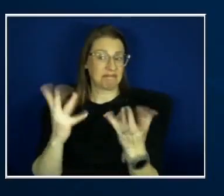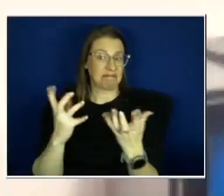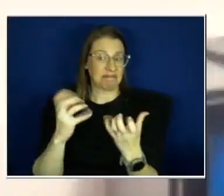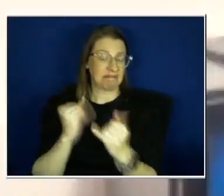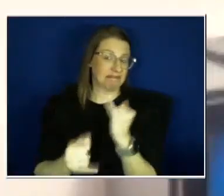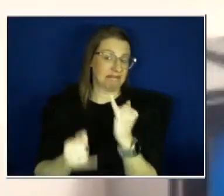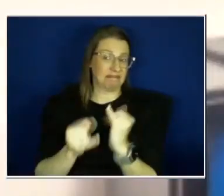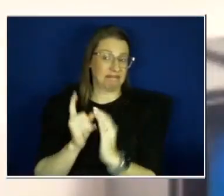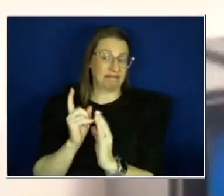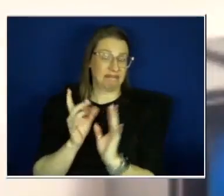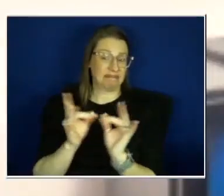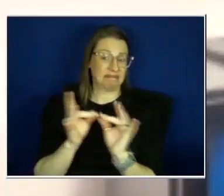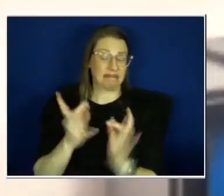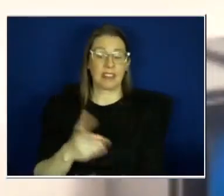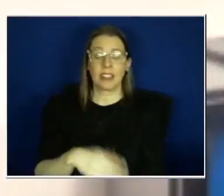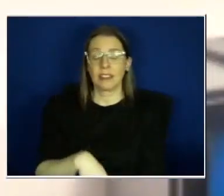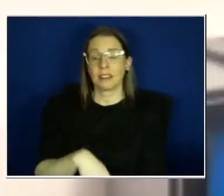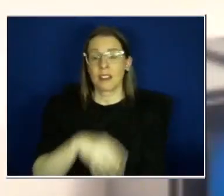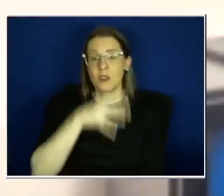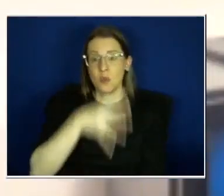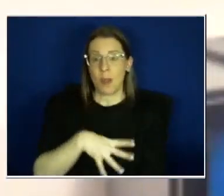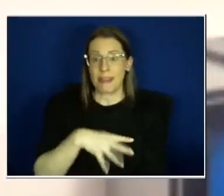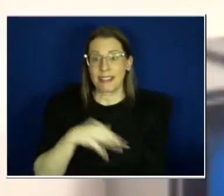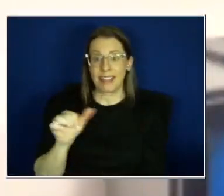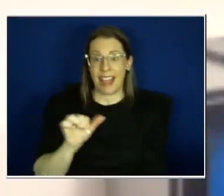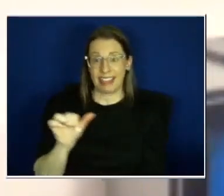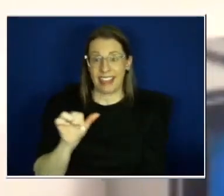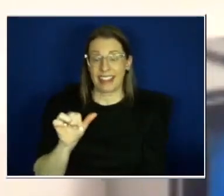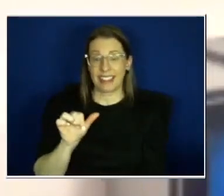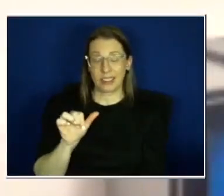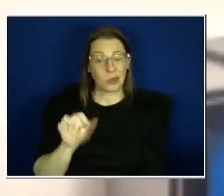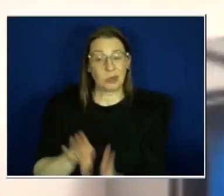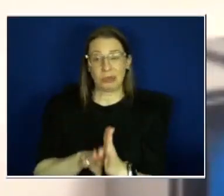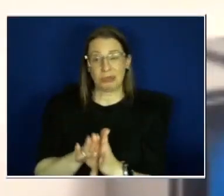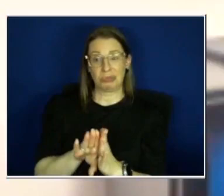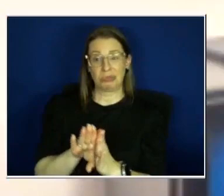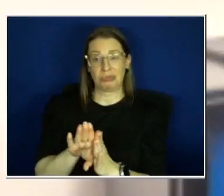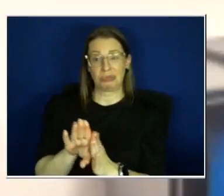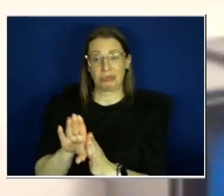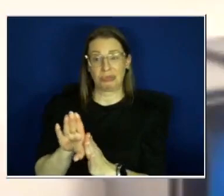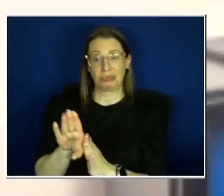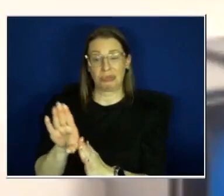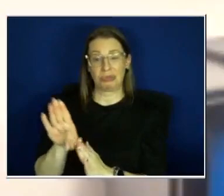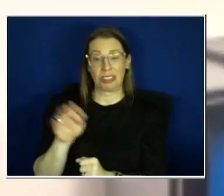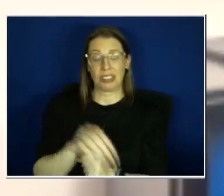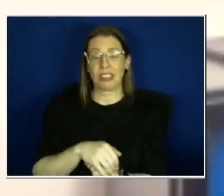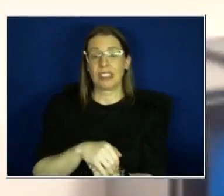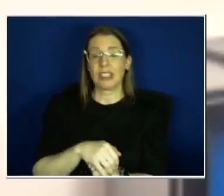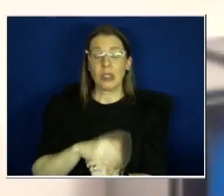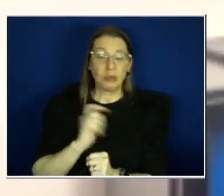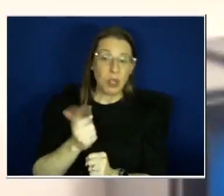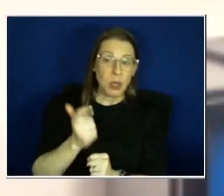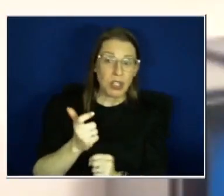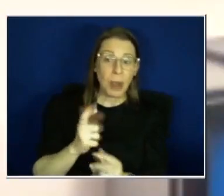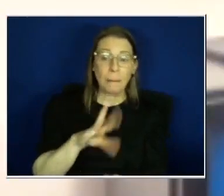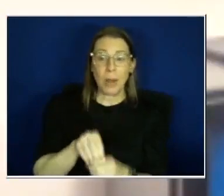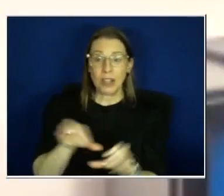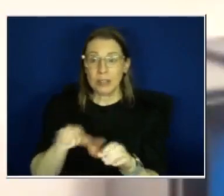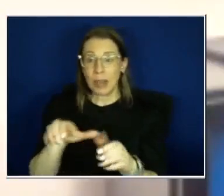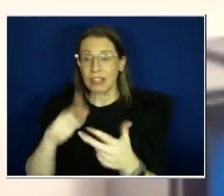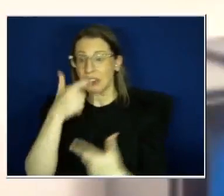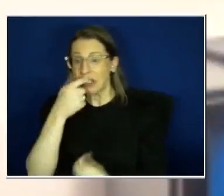I think the big takeaway is women's athletics is on the rise, both in participation, viewership, and interest,